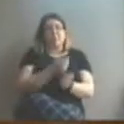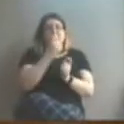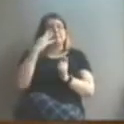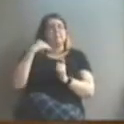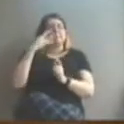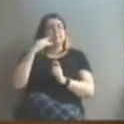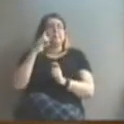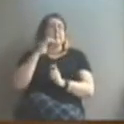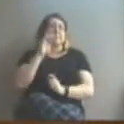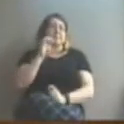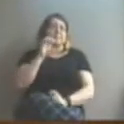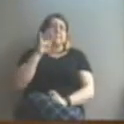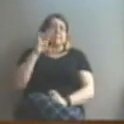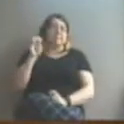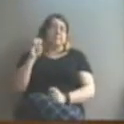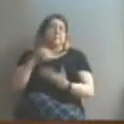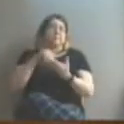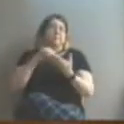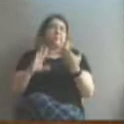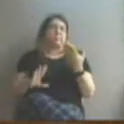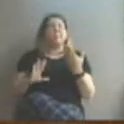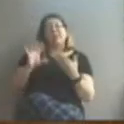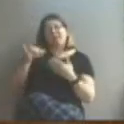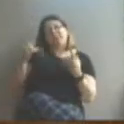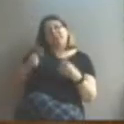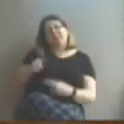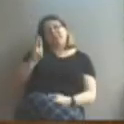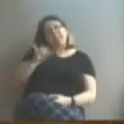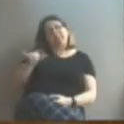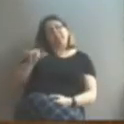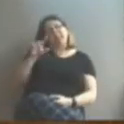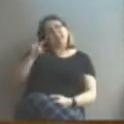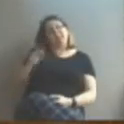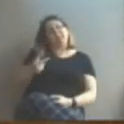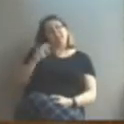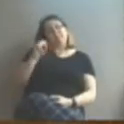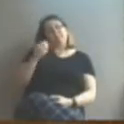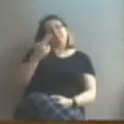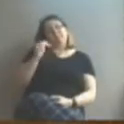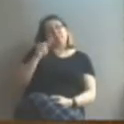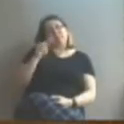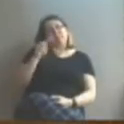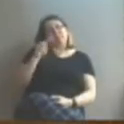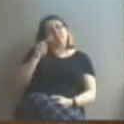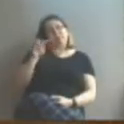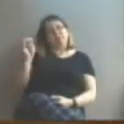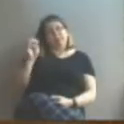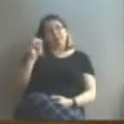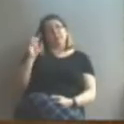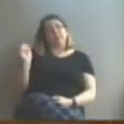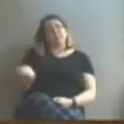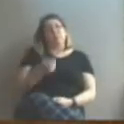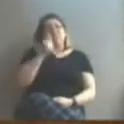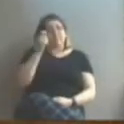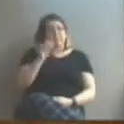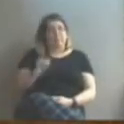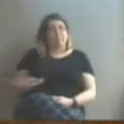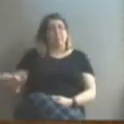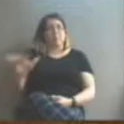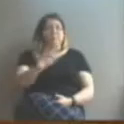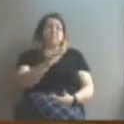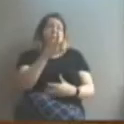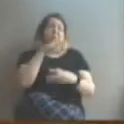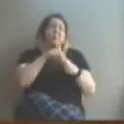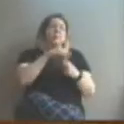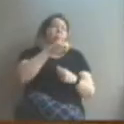exceptional children. This event was held Tuesday, May 2nd at Shawnee Golf Course. Activities included a lunch and awards